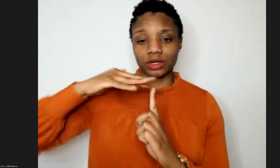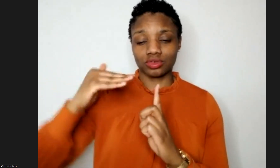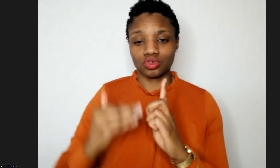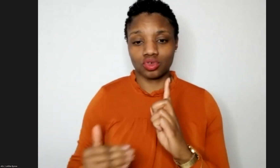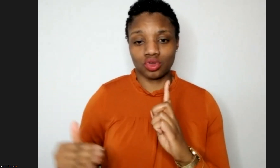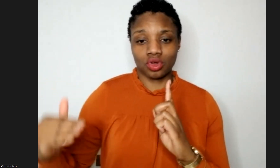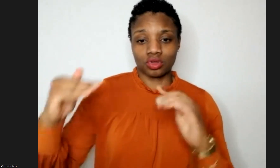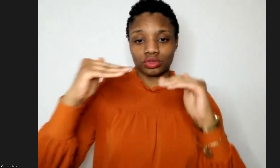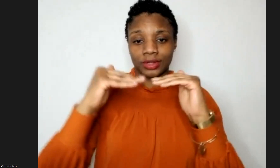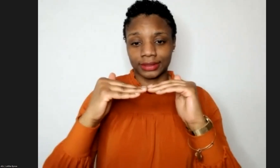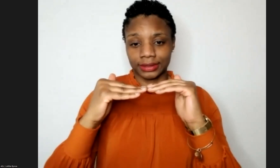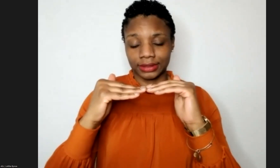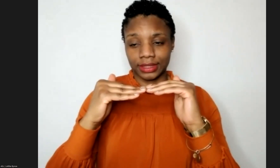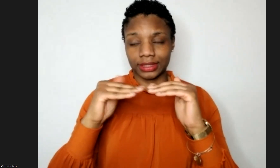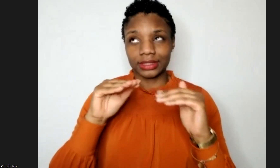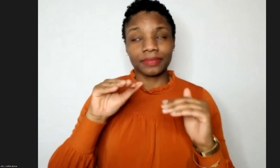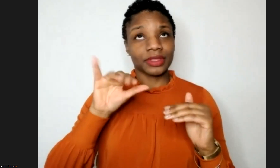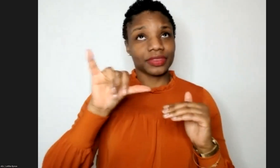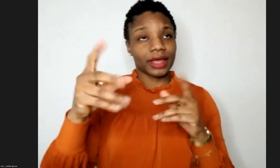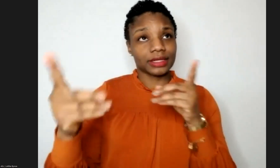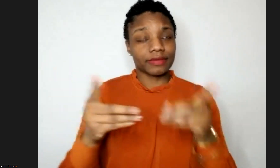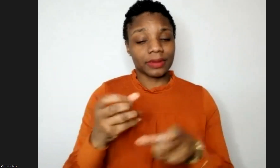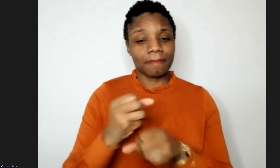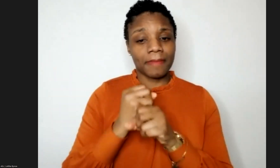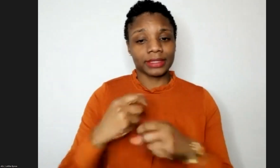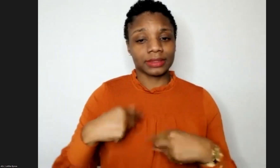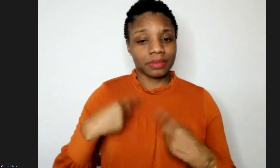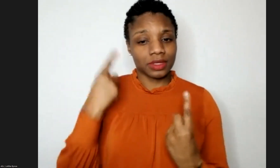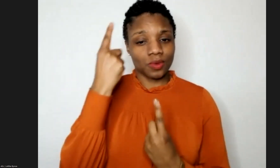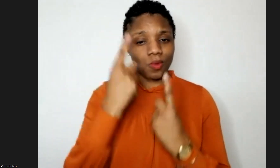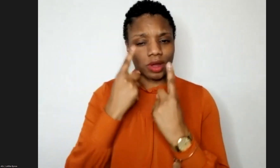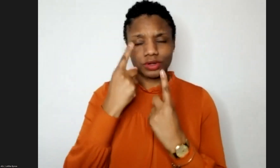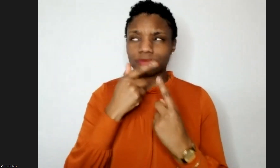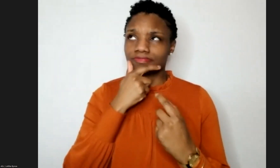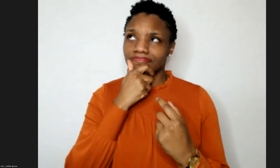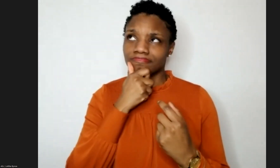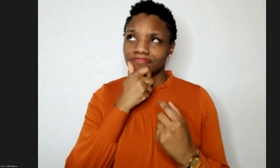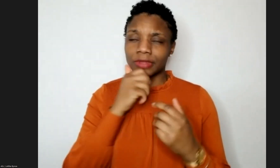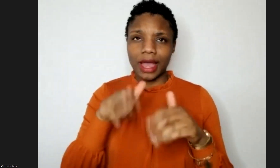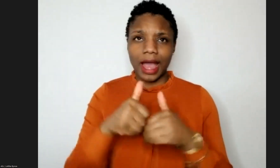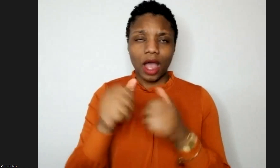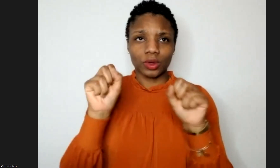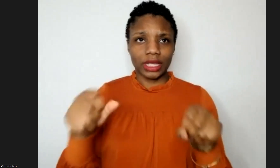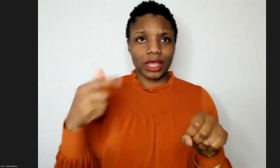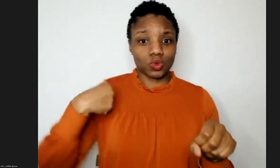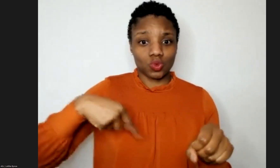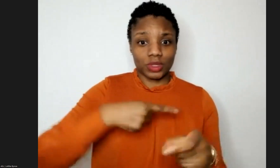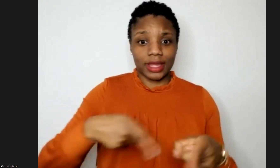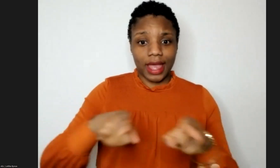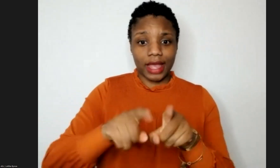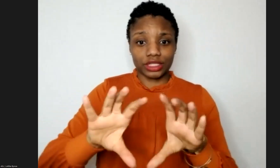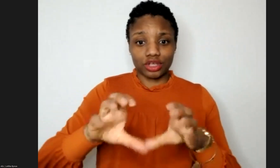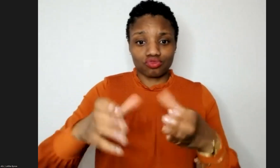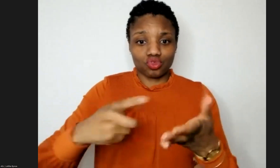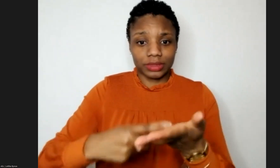of makes me wonder how one can have a discussion, a group discussion on